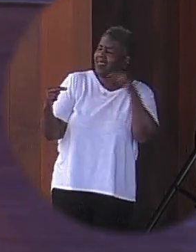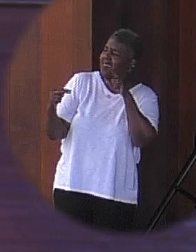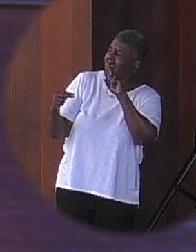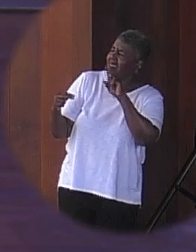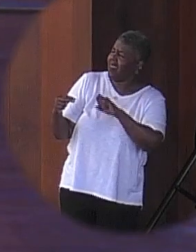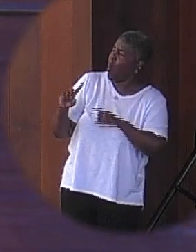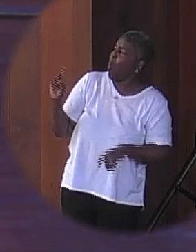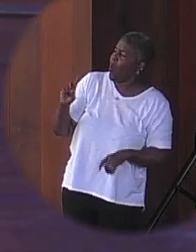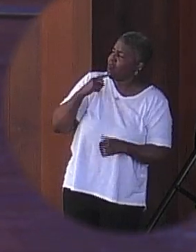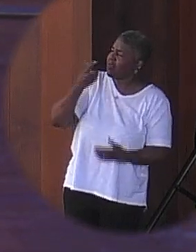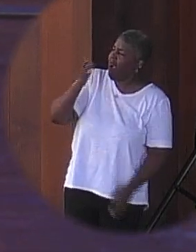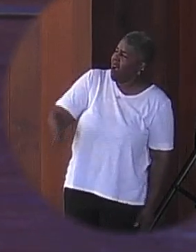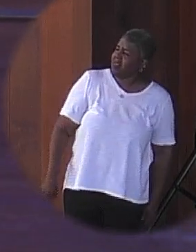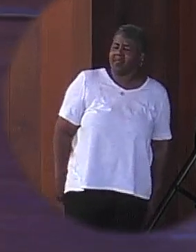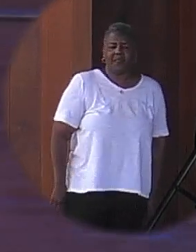is God?